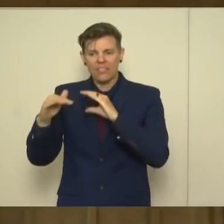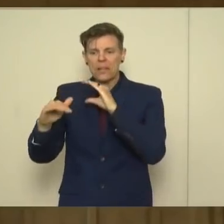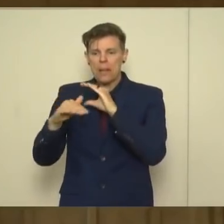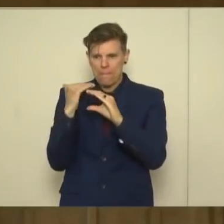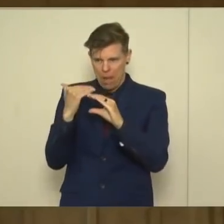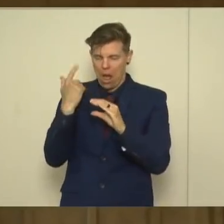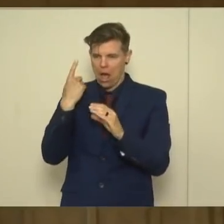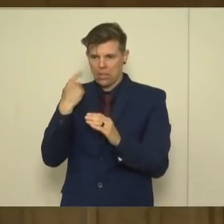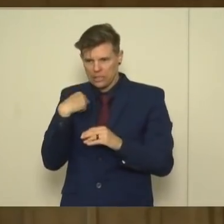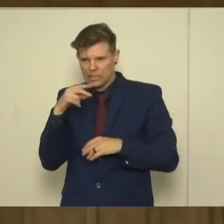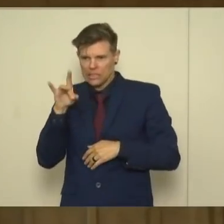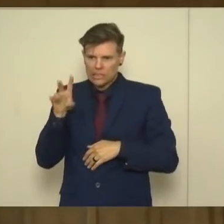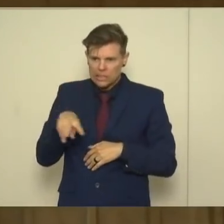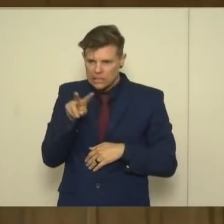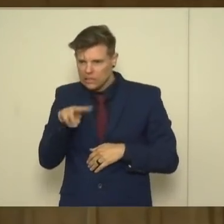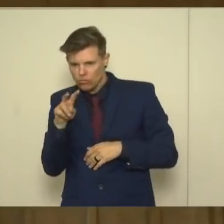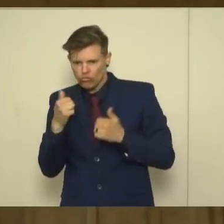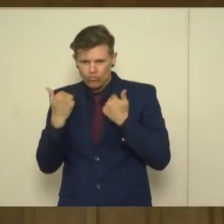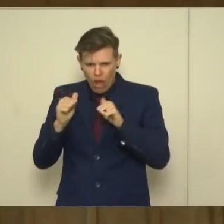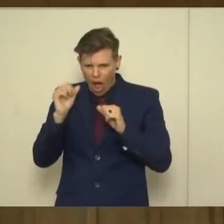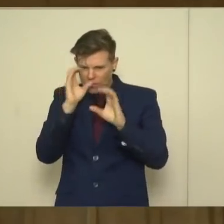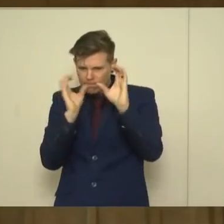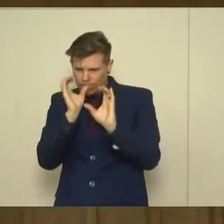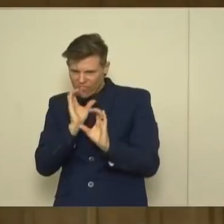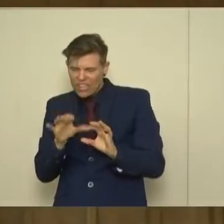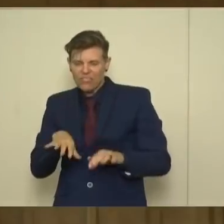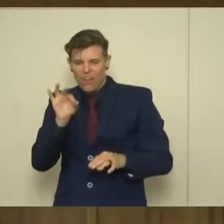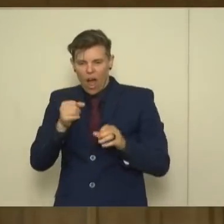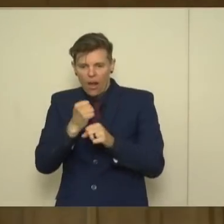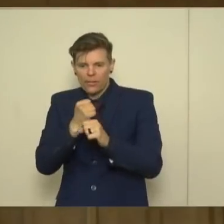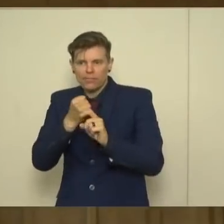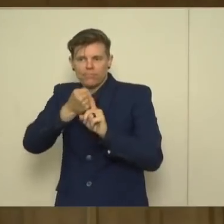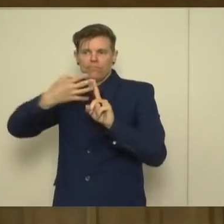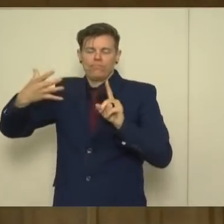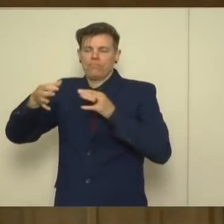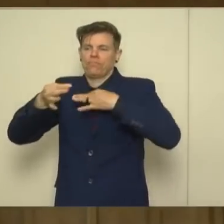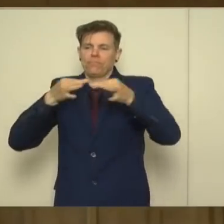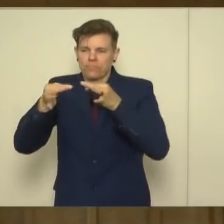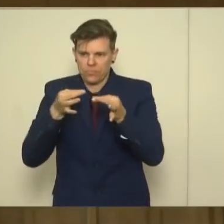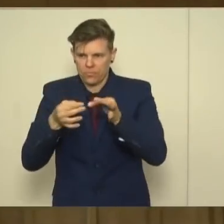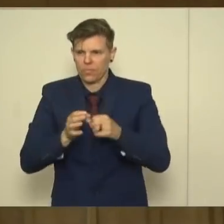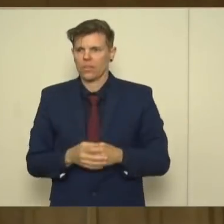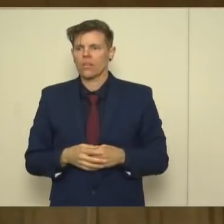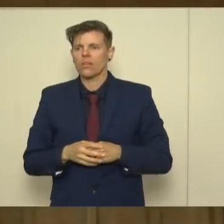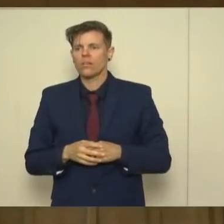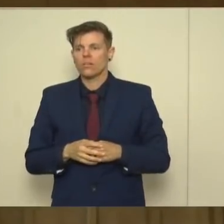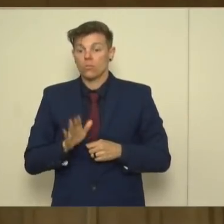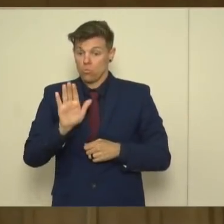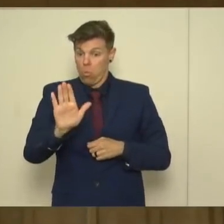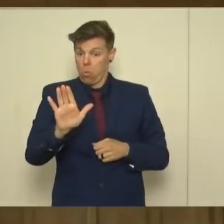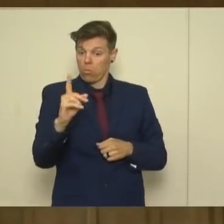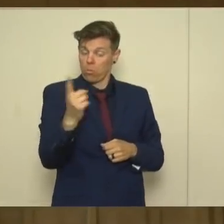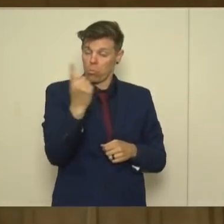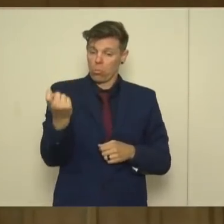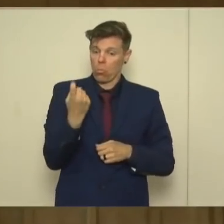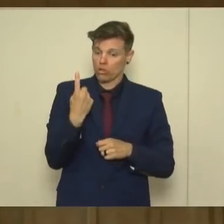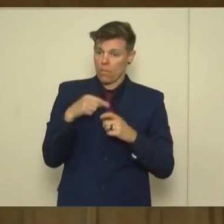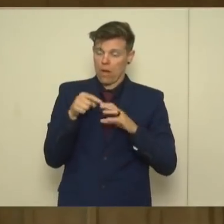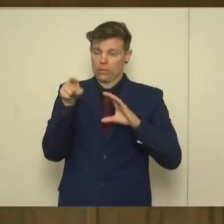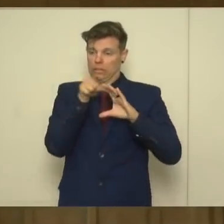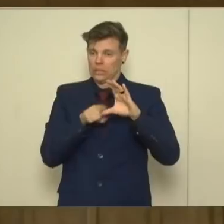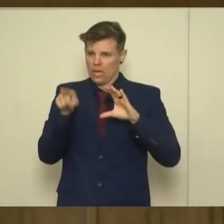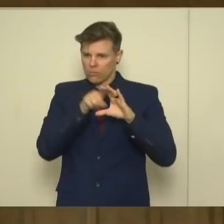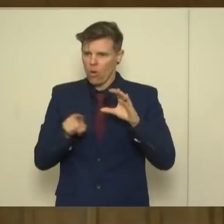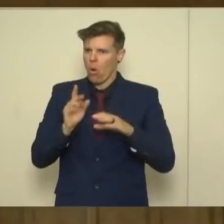sure that I could effectively do that. But I think the answer to your question is that we're well over 90%